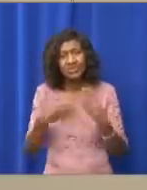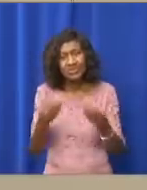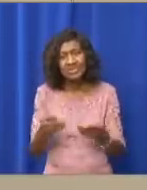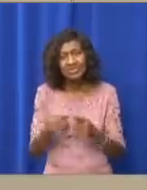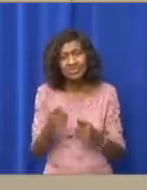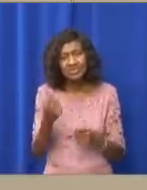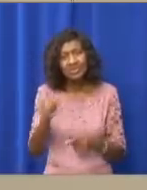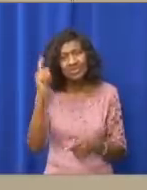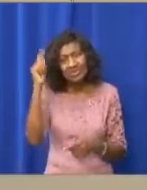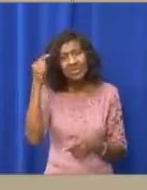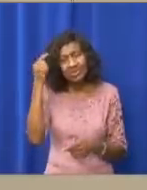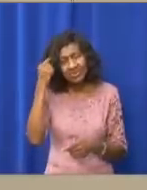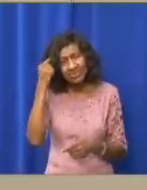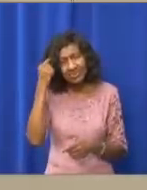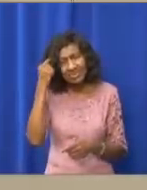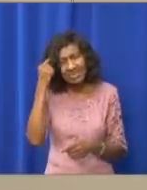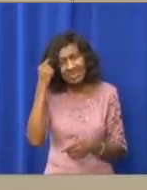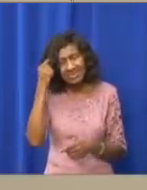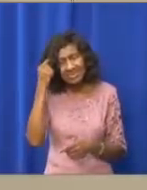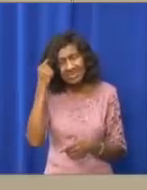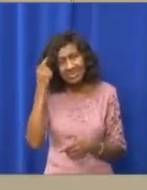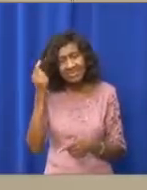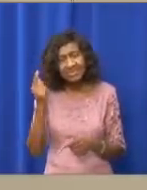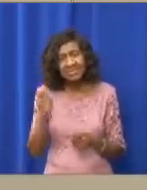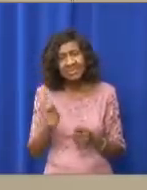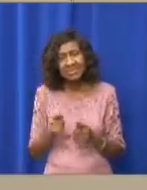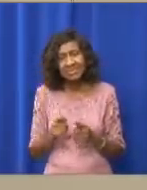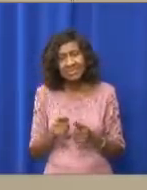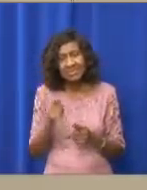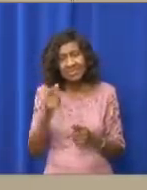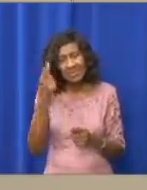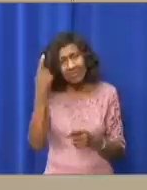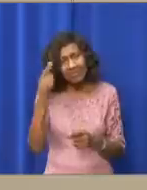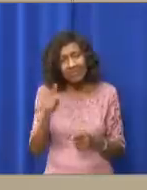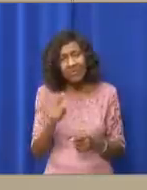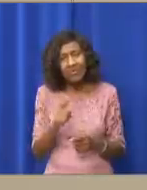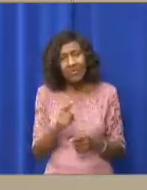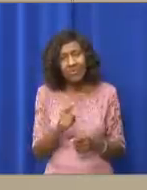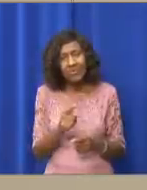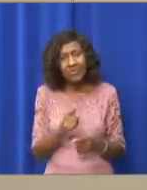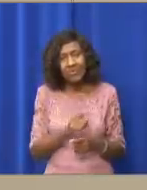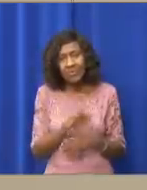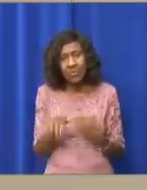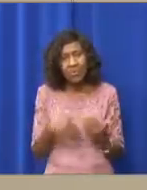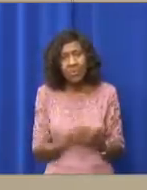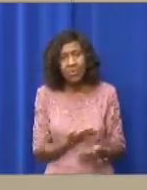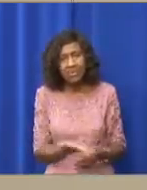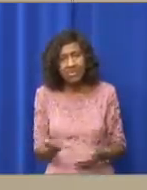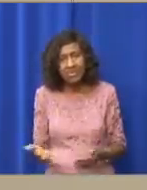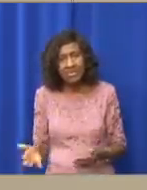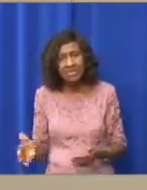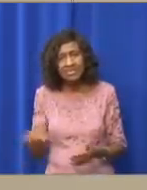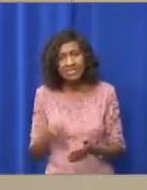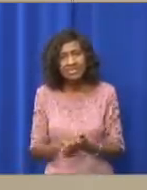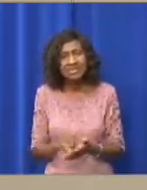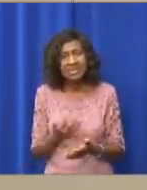receive to the measures or for the measures that we have taken and are